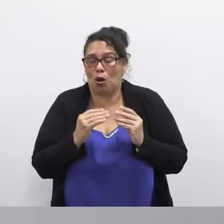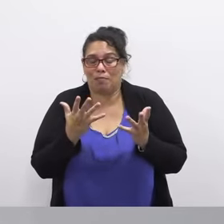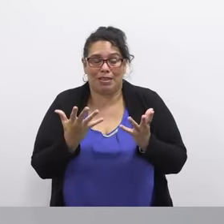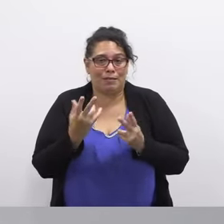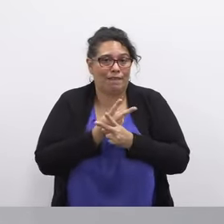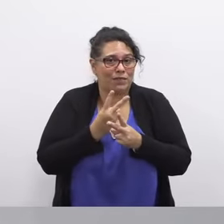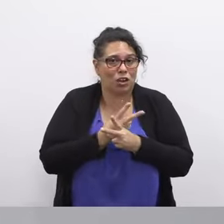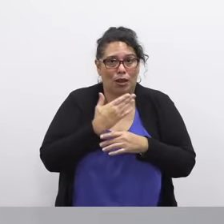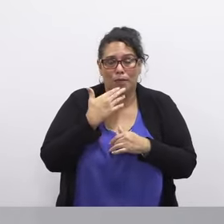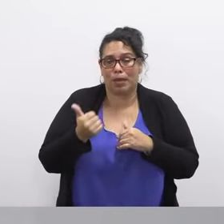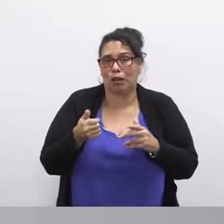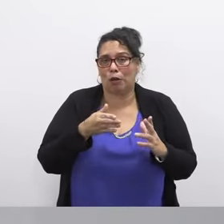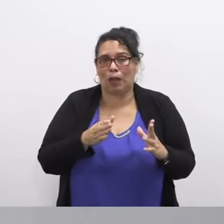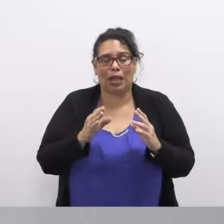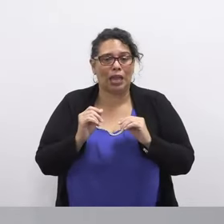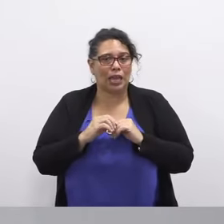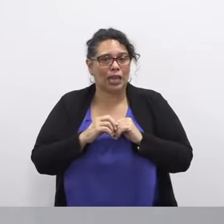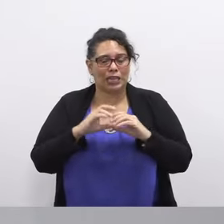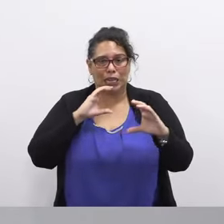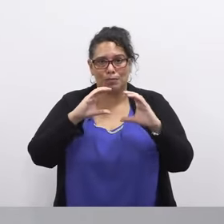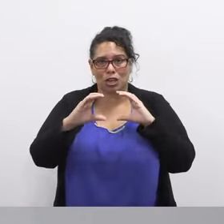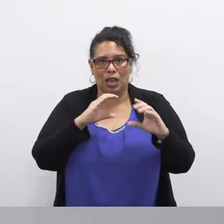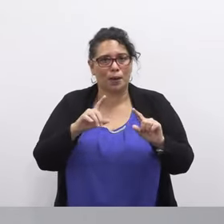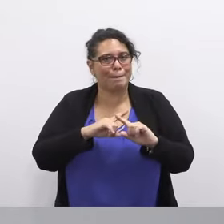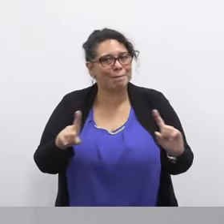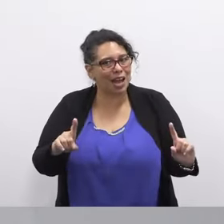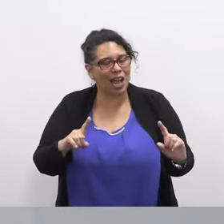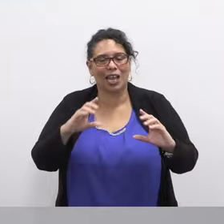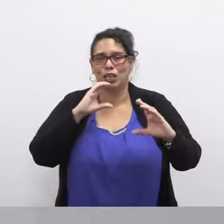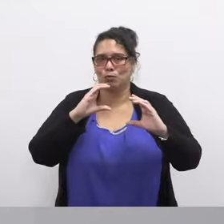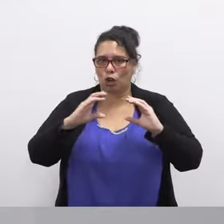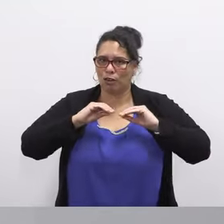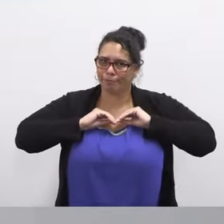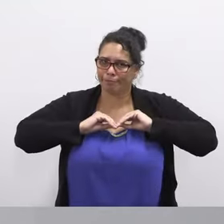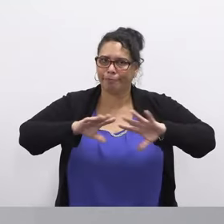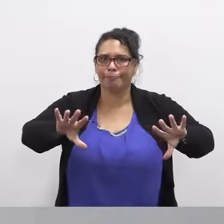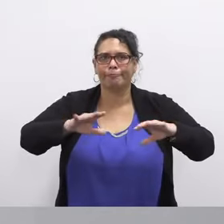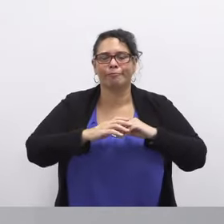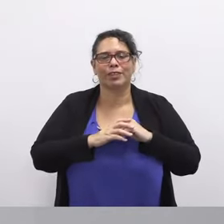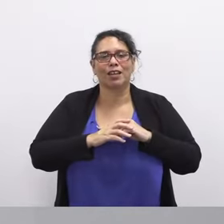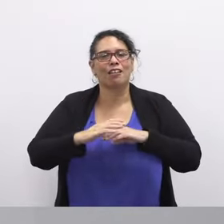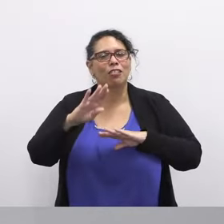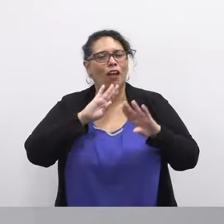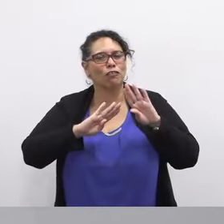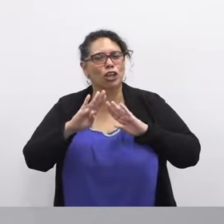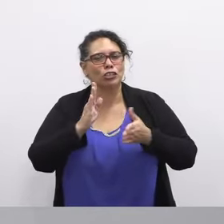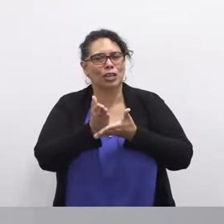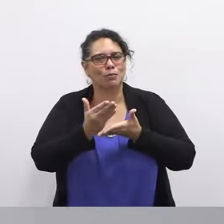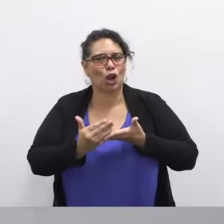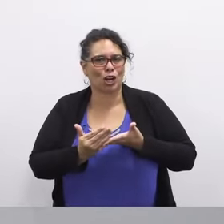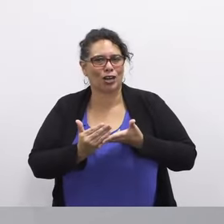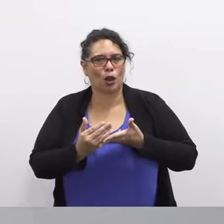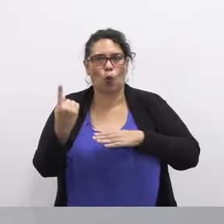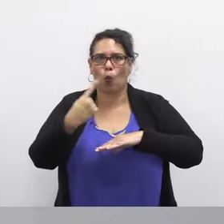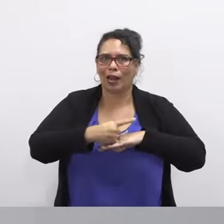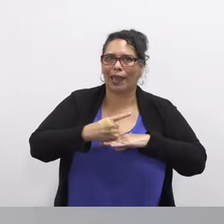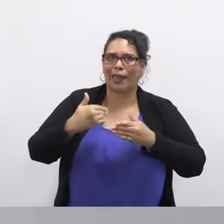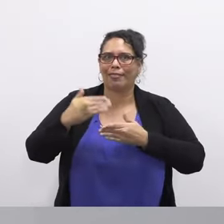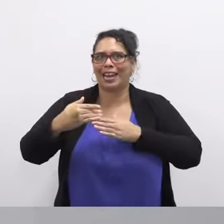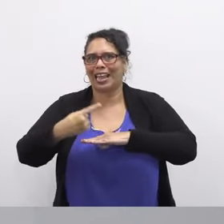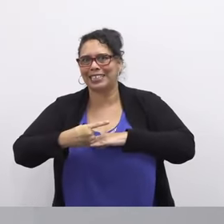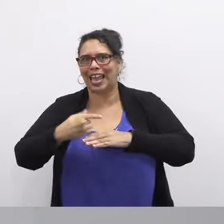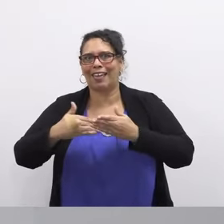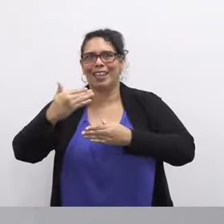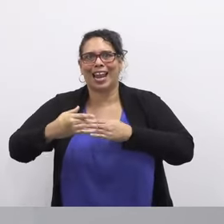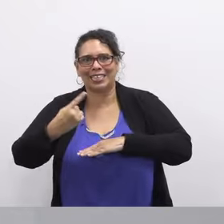way of more strategic communications, but communication did go out. The frustrating part is literally from one day to another, there's